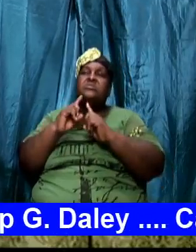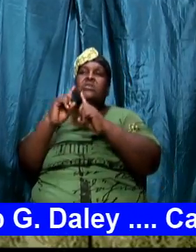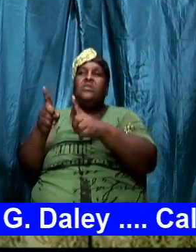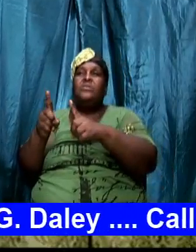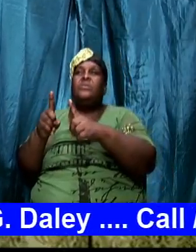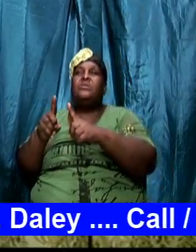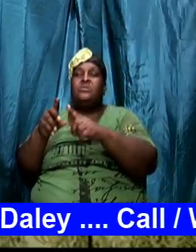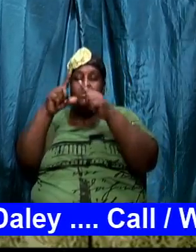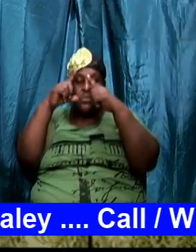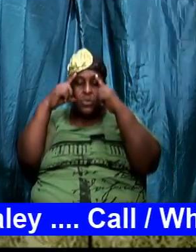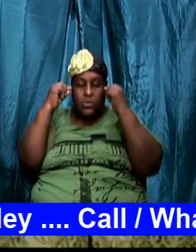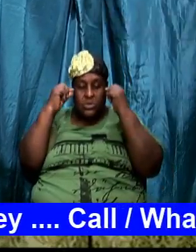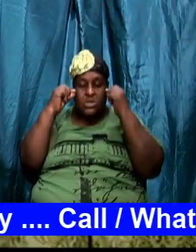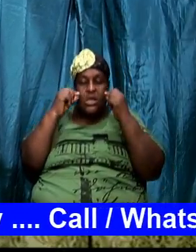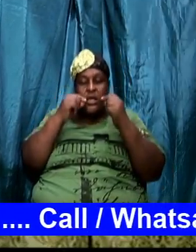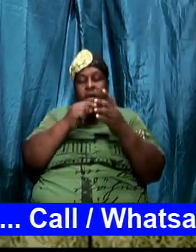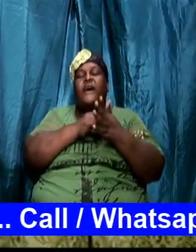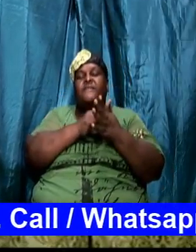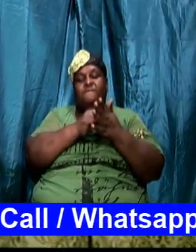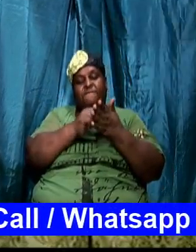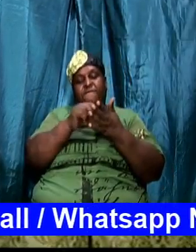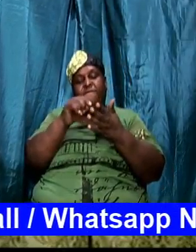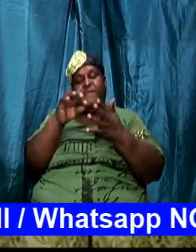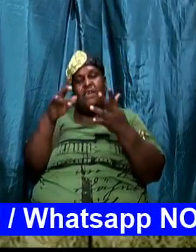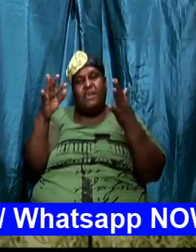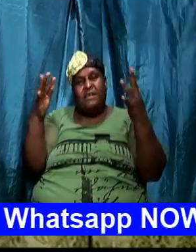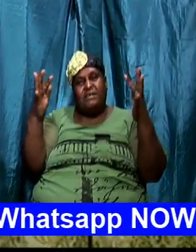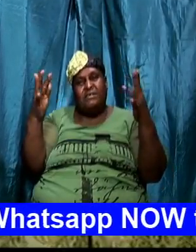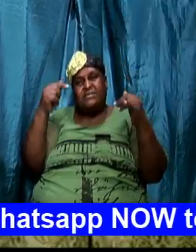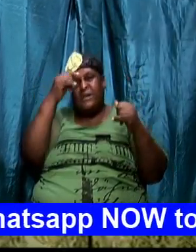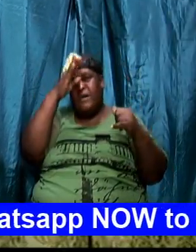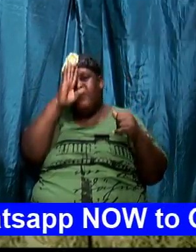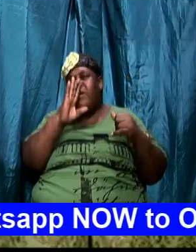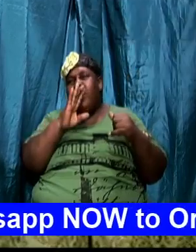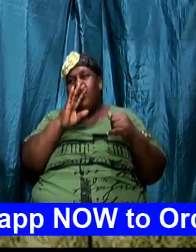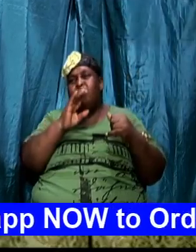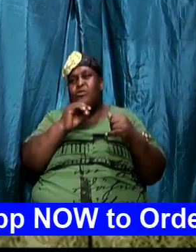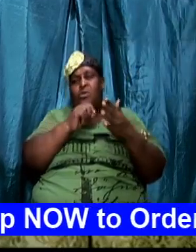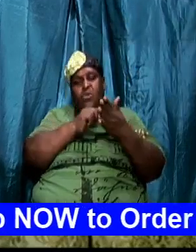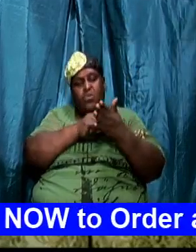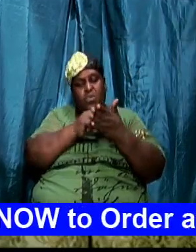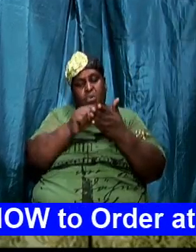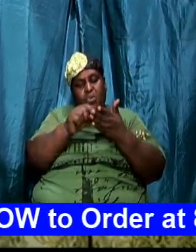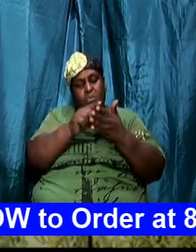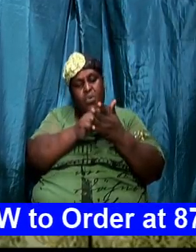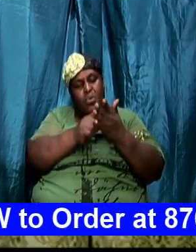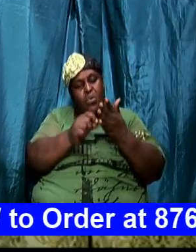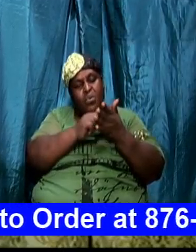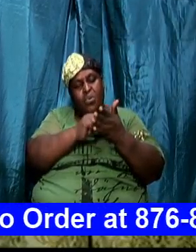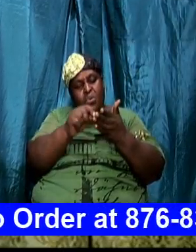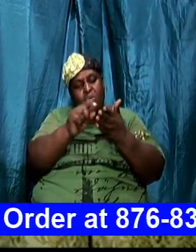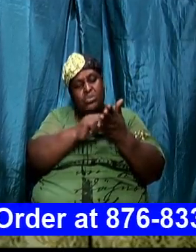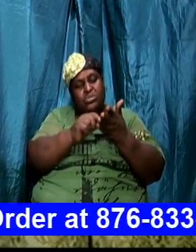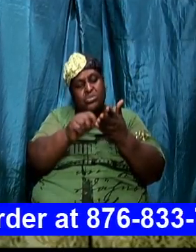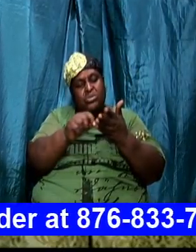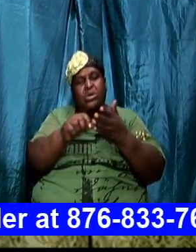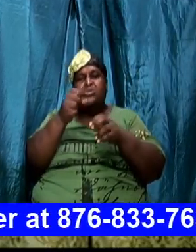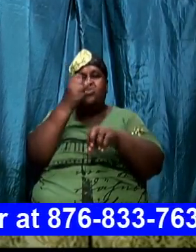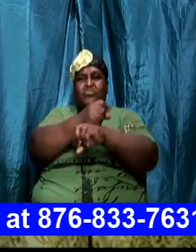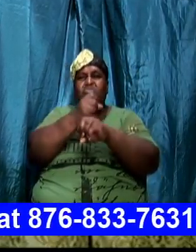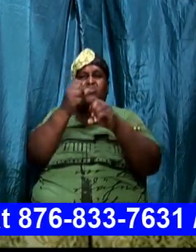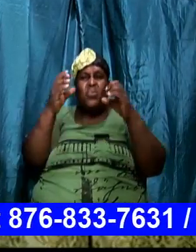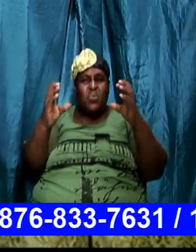of God wrote on some tablets that Moses had. So you know that he was in the presence of Almighty